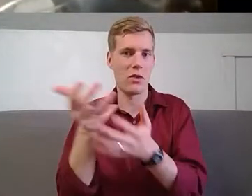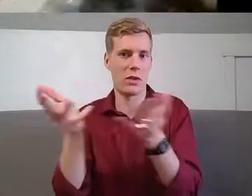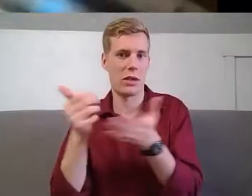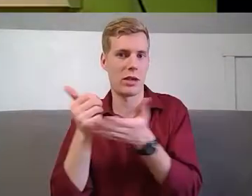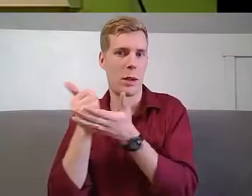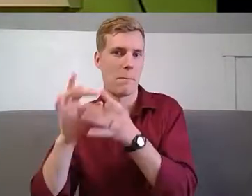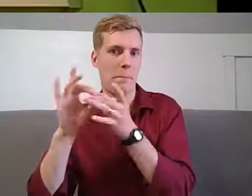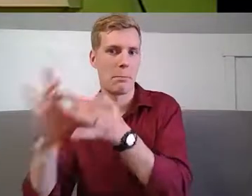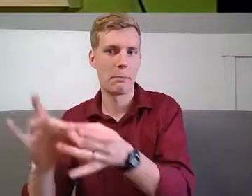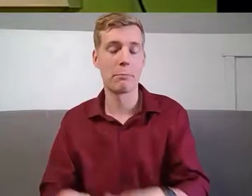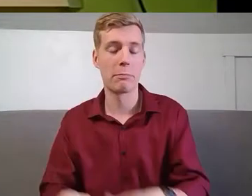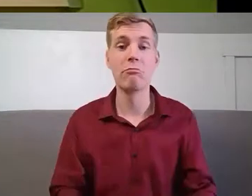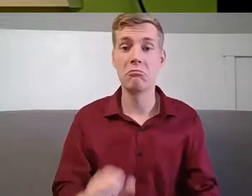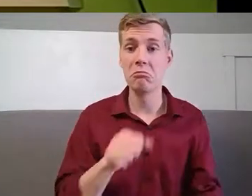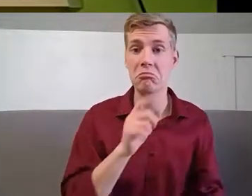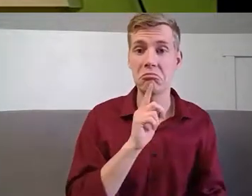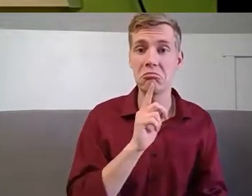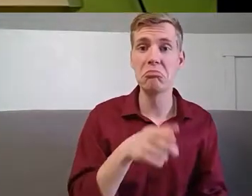Sure.